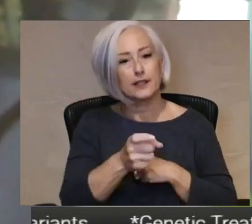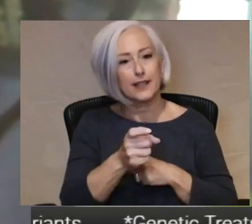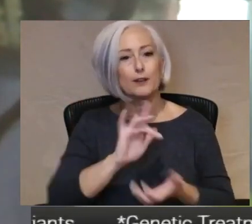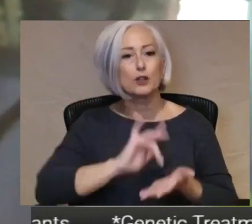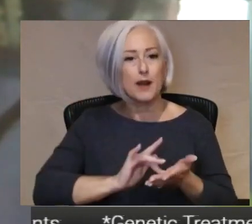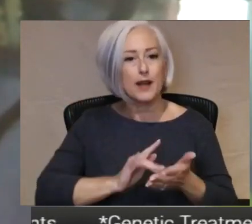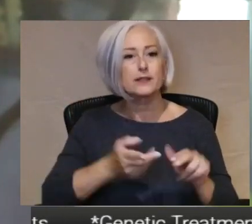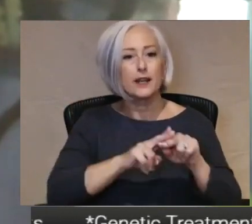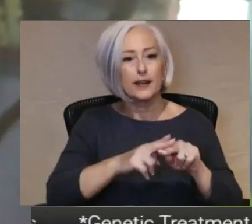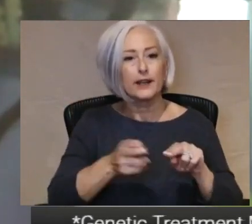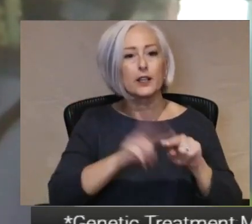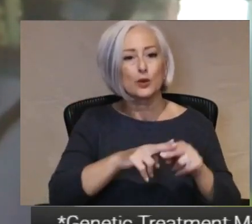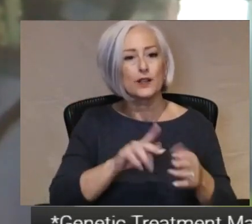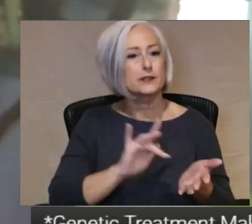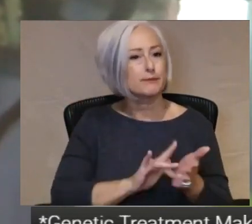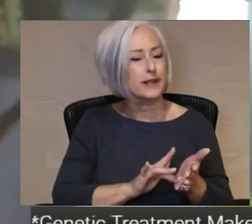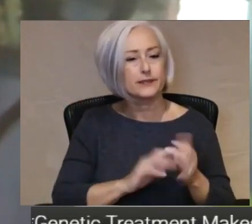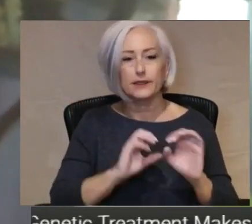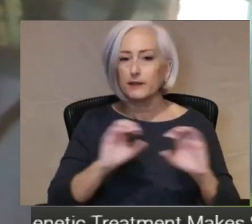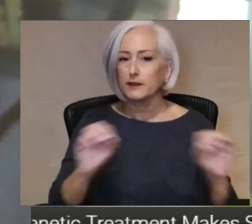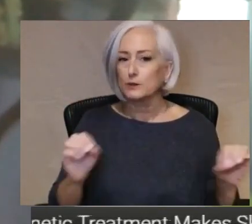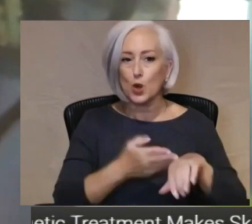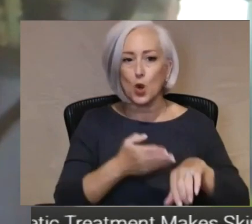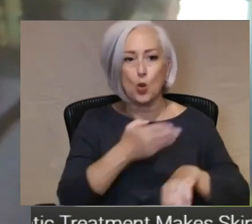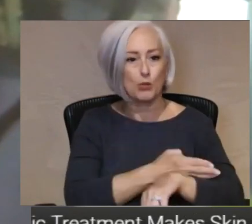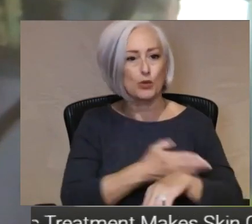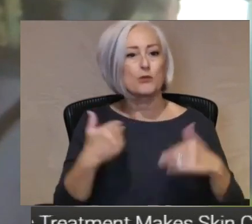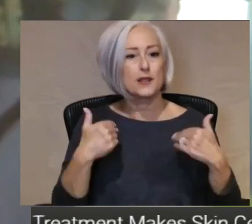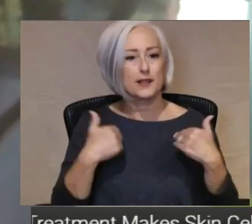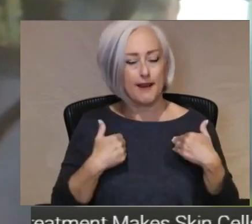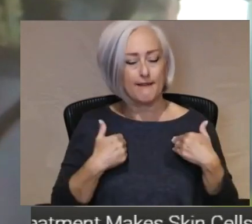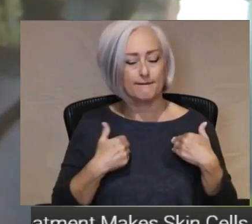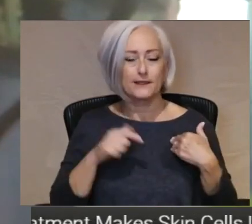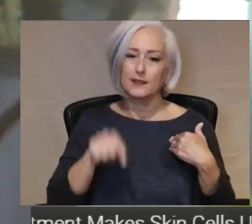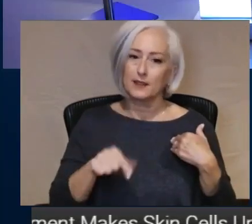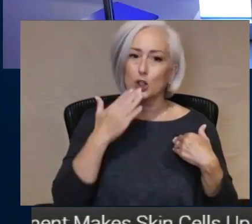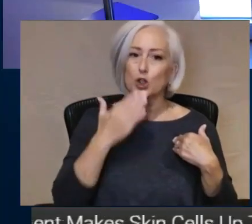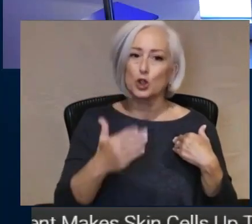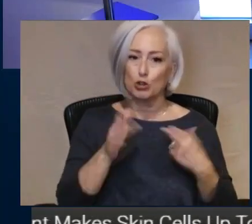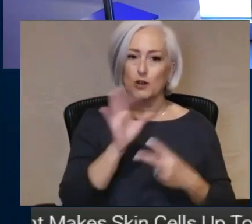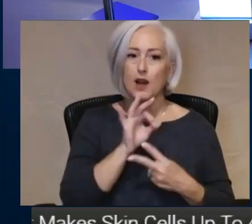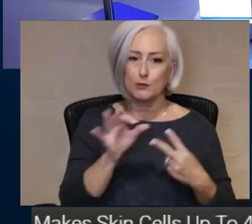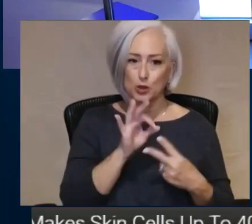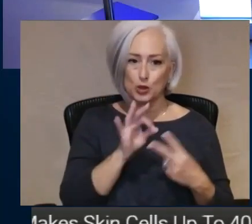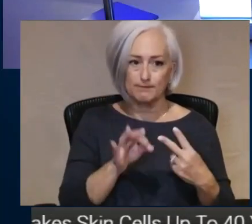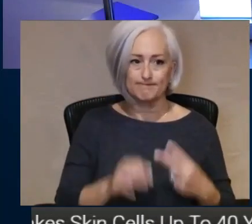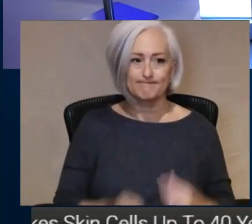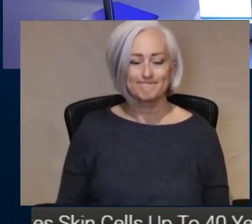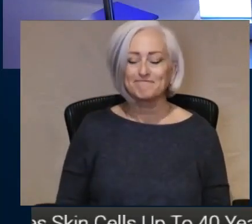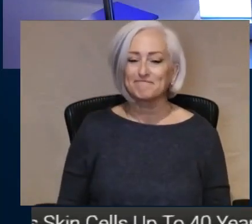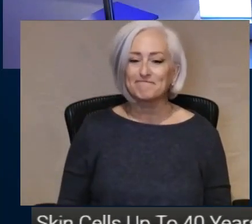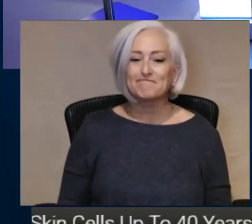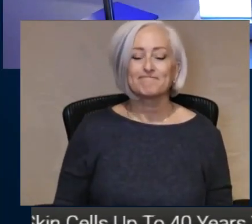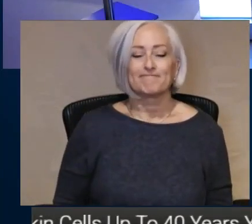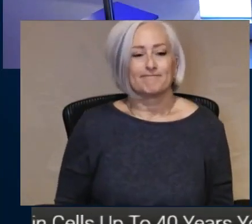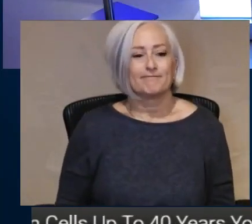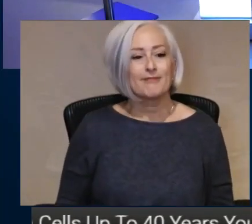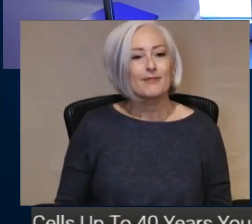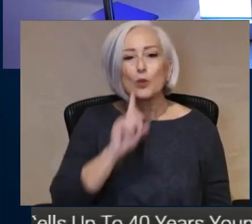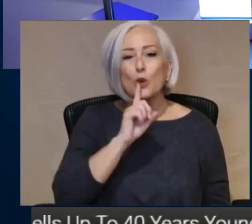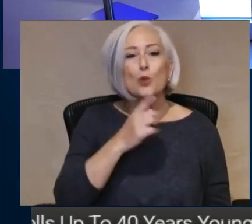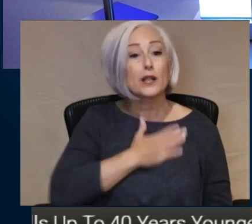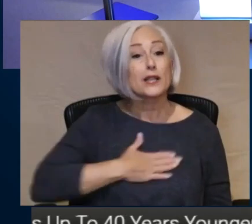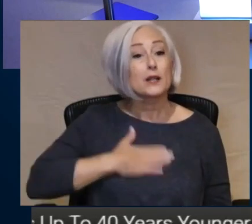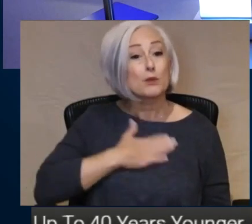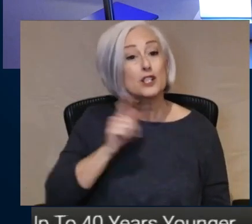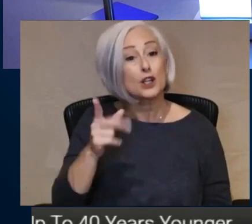and it doesn't get any better, this is your option. Yeah, that is. You know, we really appreciate your coming on to